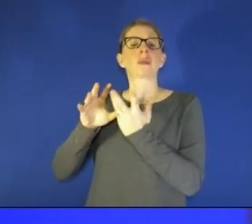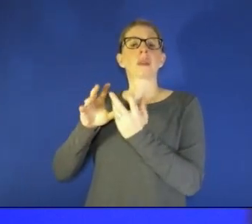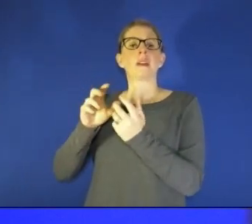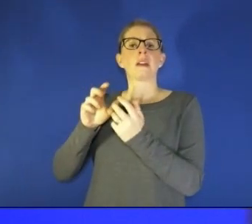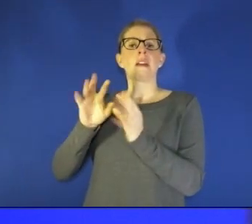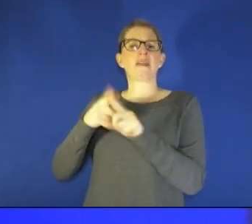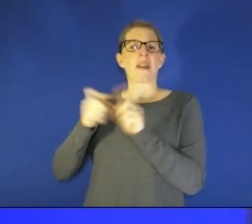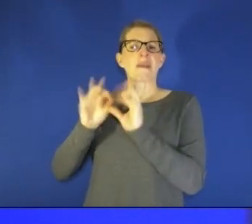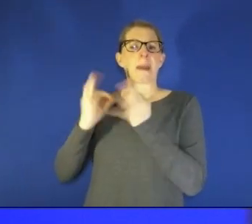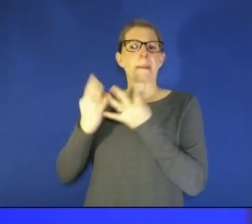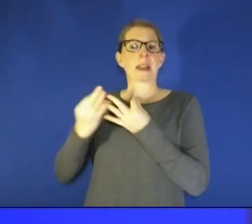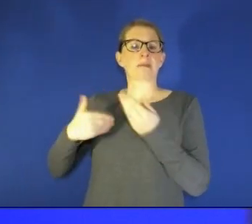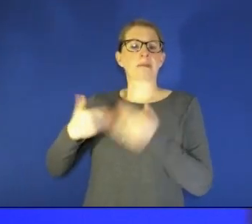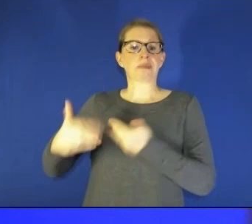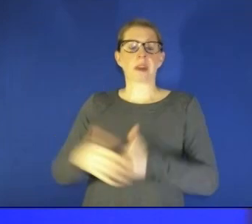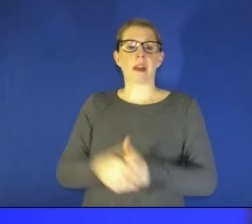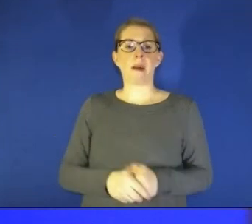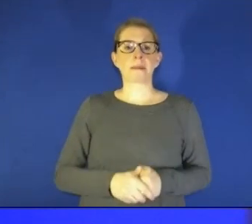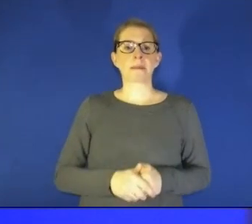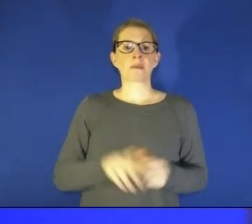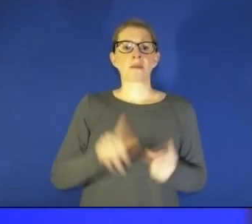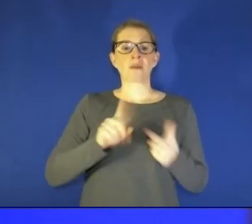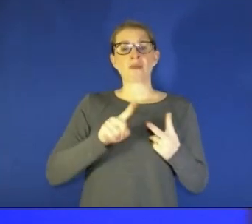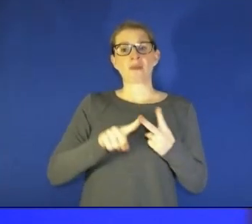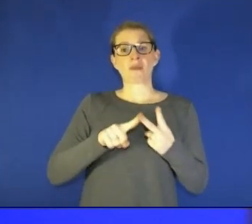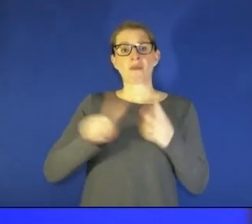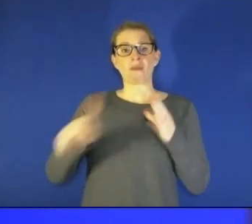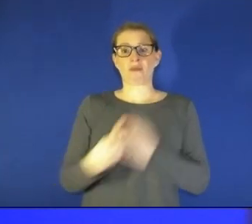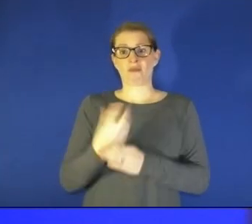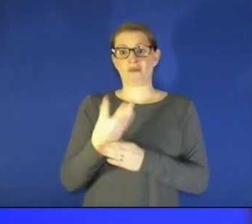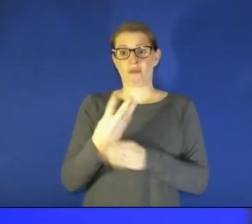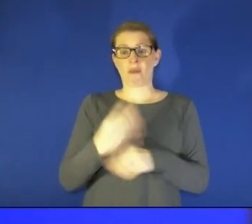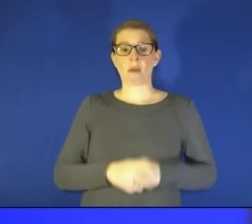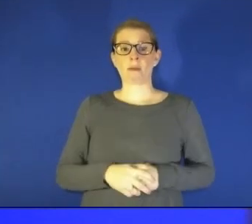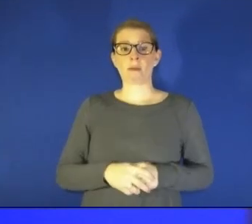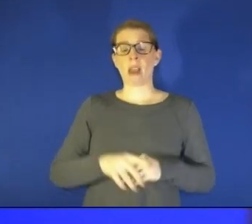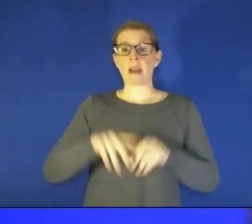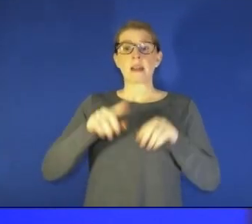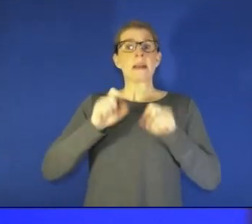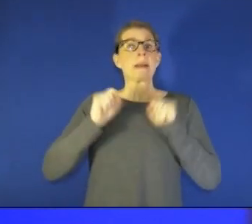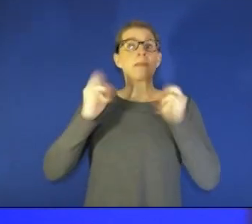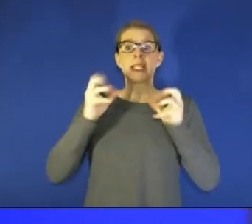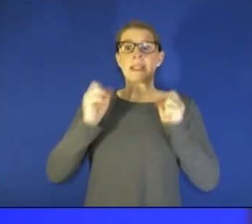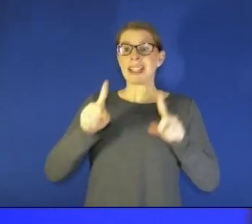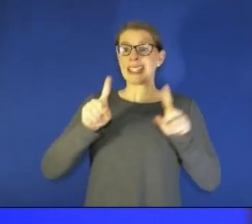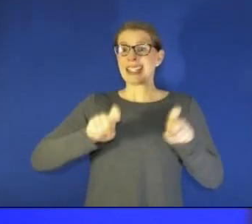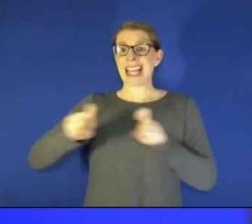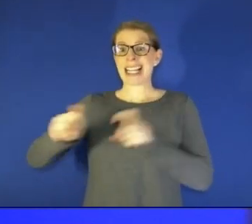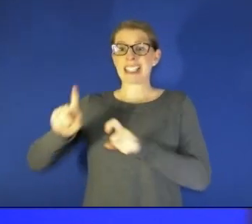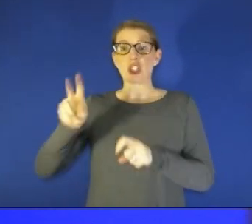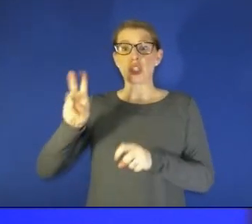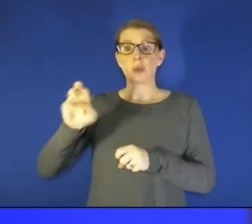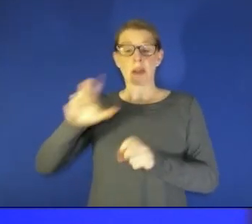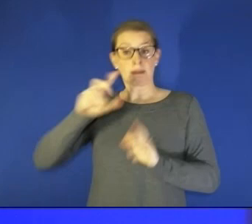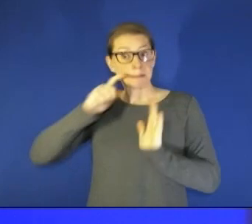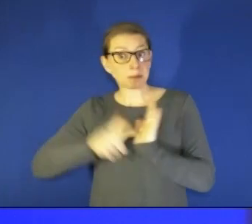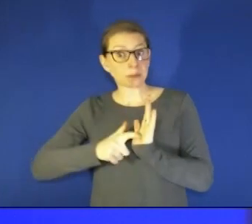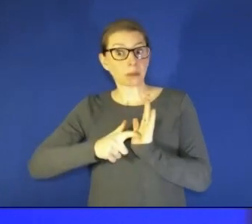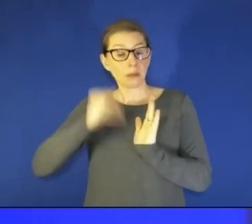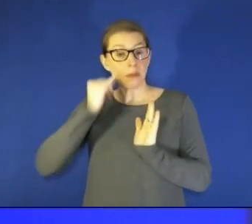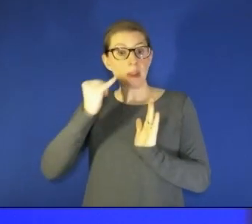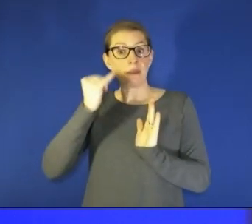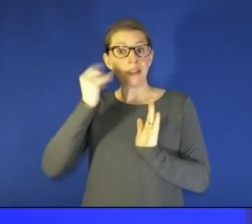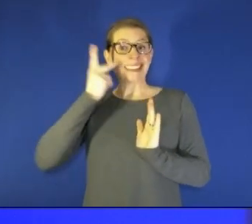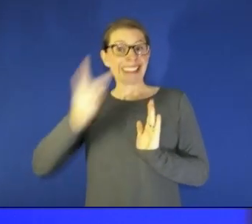directly. We here at the University of Kansas do a battery of tests on every tumor that we identify, and if we see certain